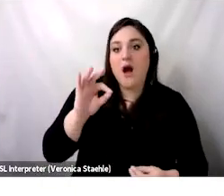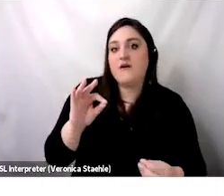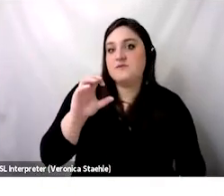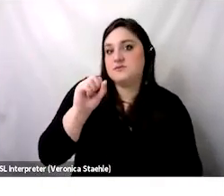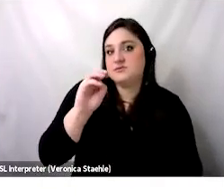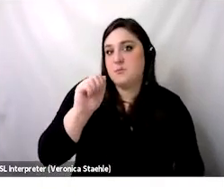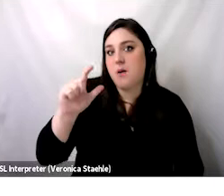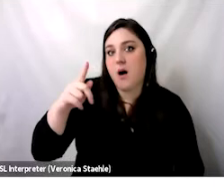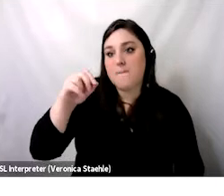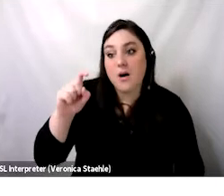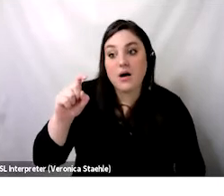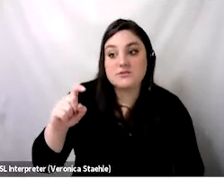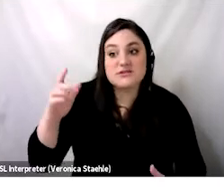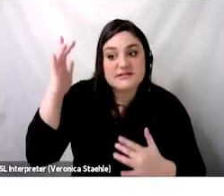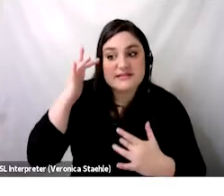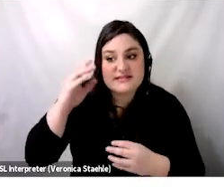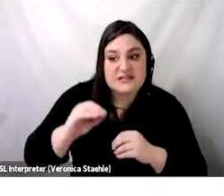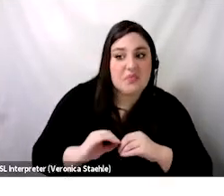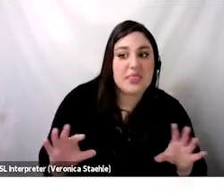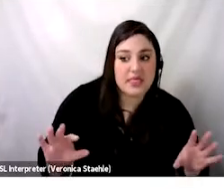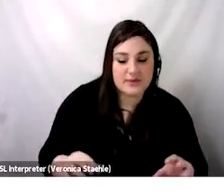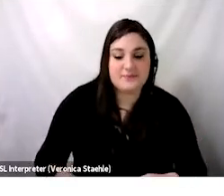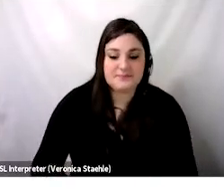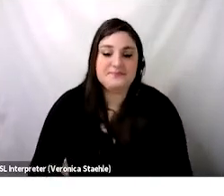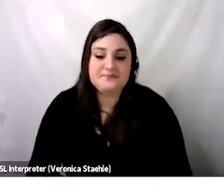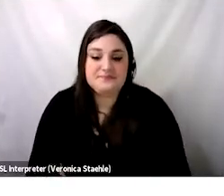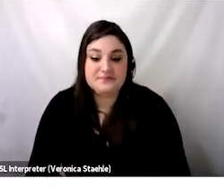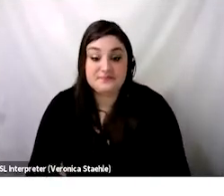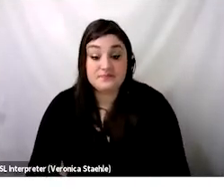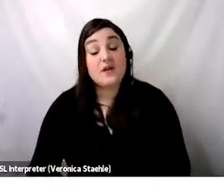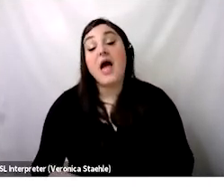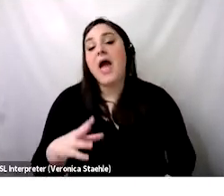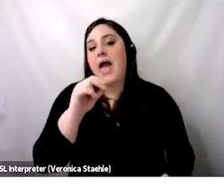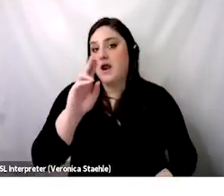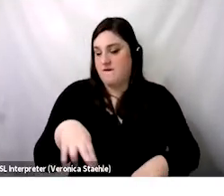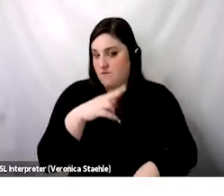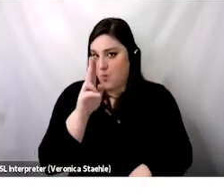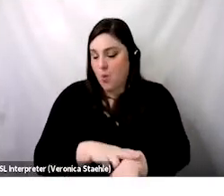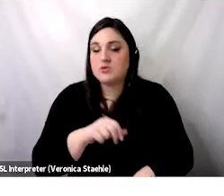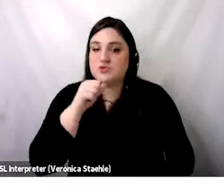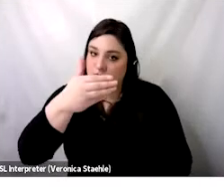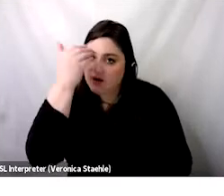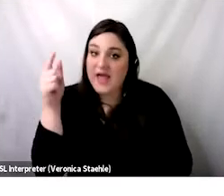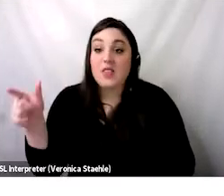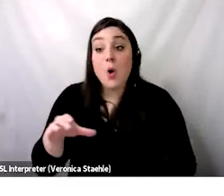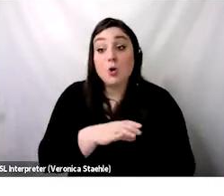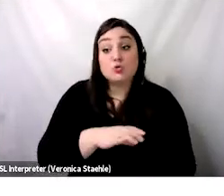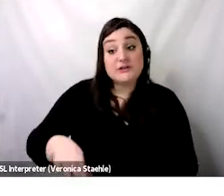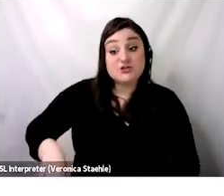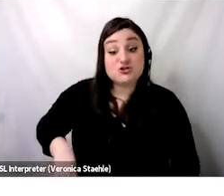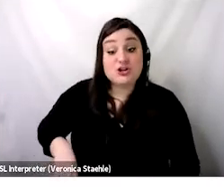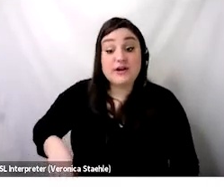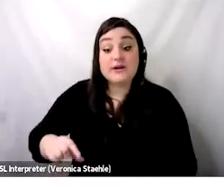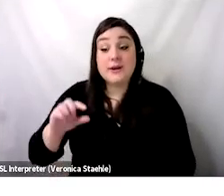the Christian missionaries who would scare indigenous people to leave their